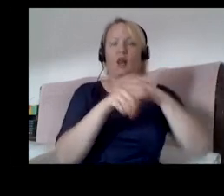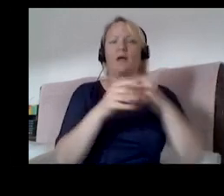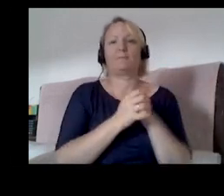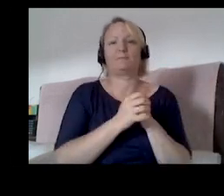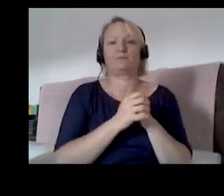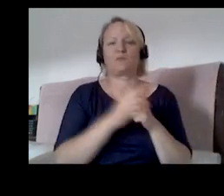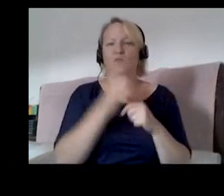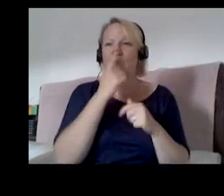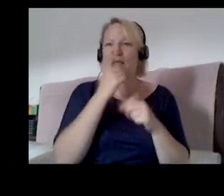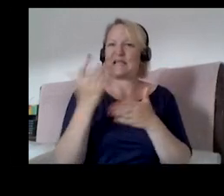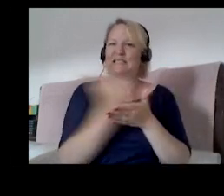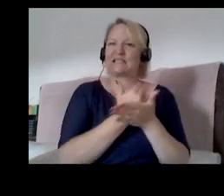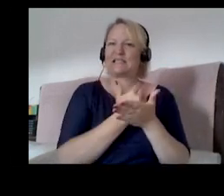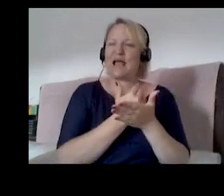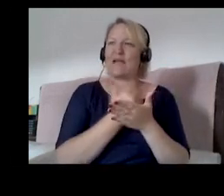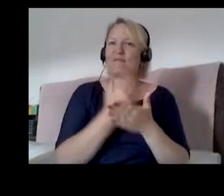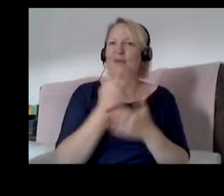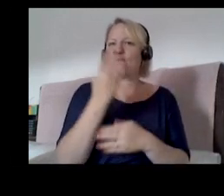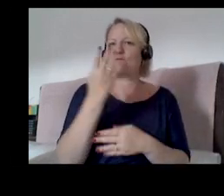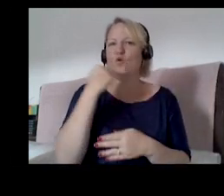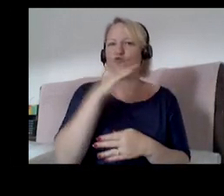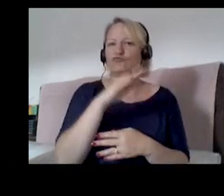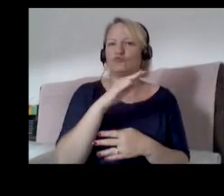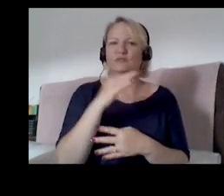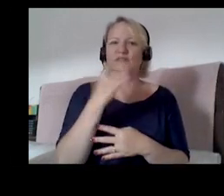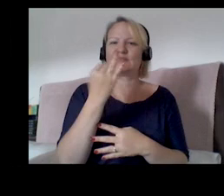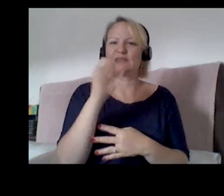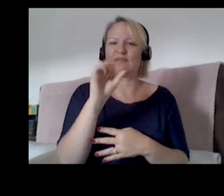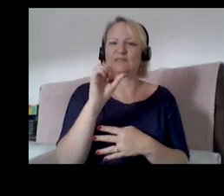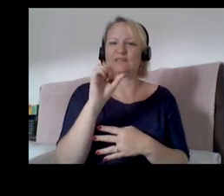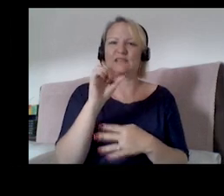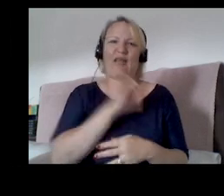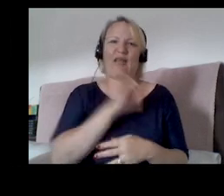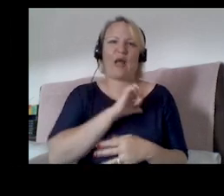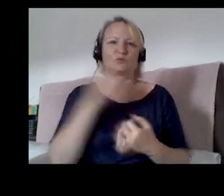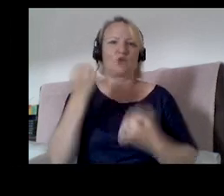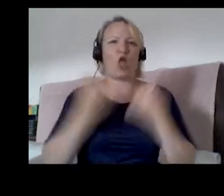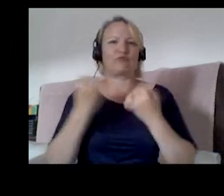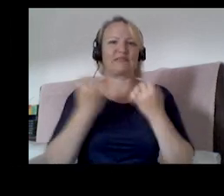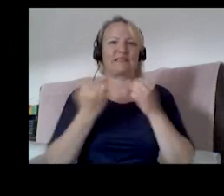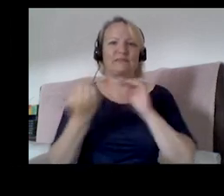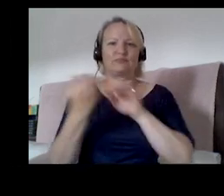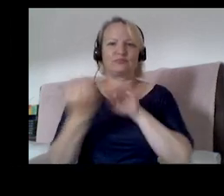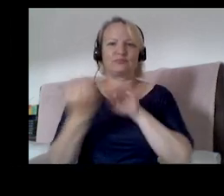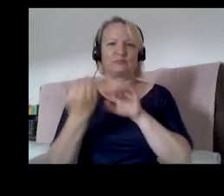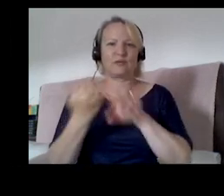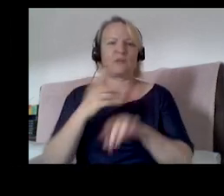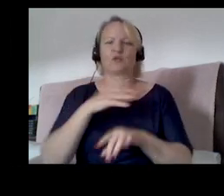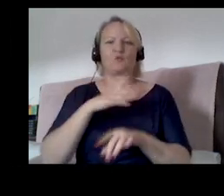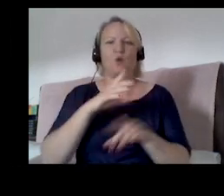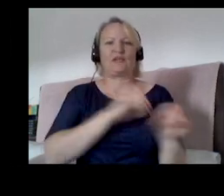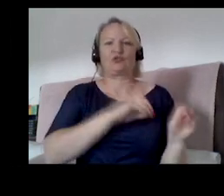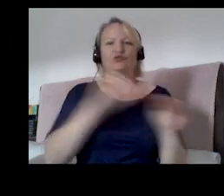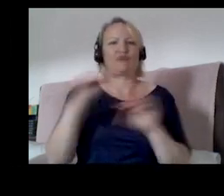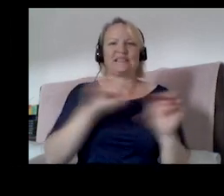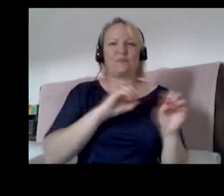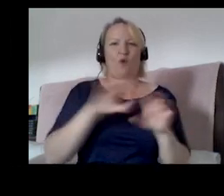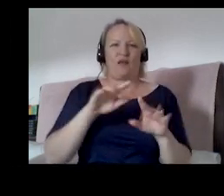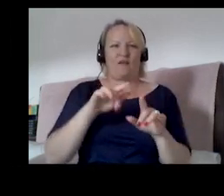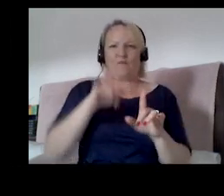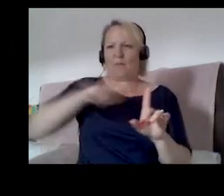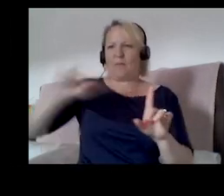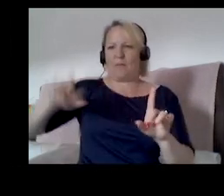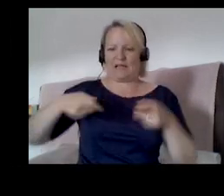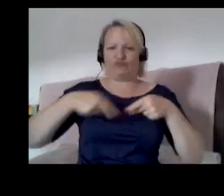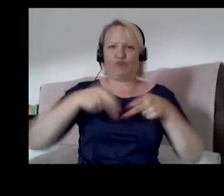tunnels and associated works in the area. We're able to save around 470,000 lorry movements, as we won't need to transport